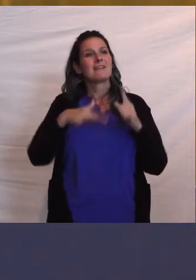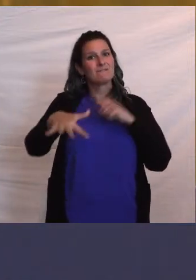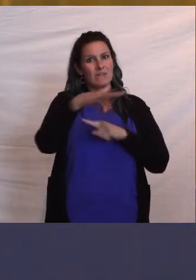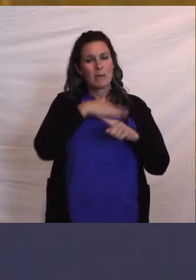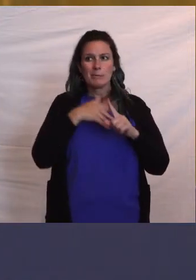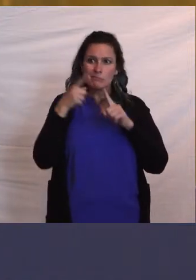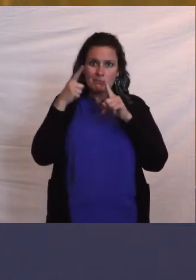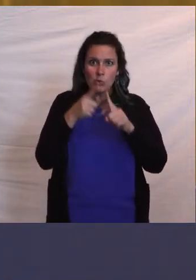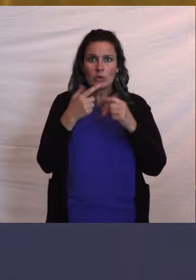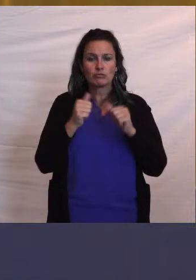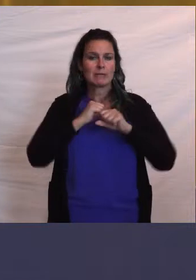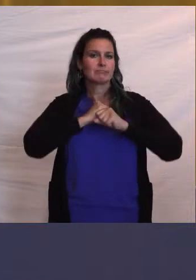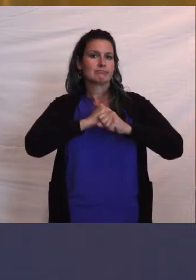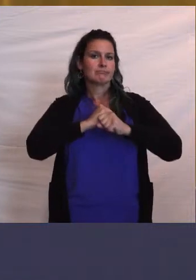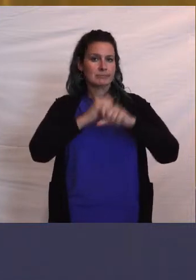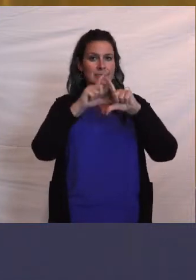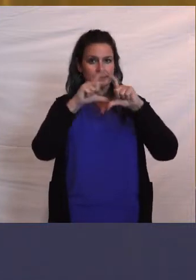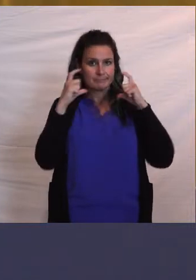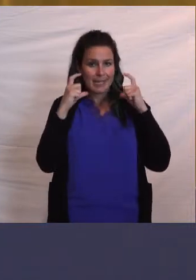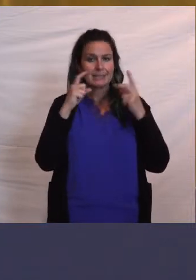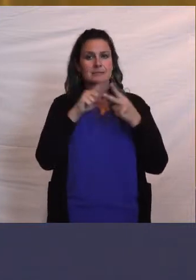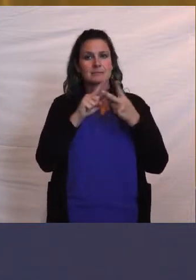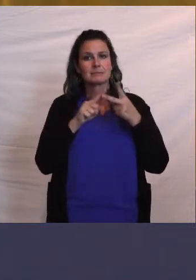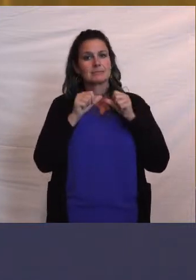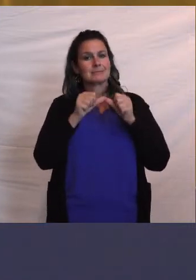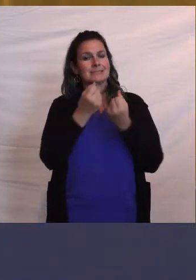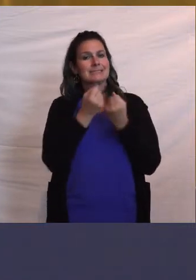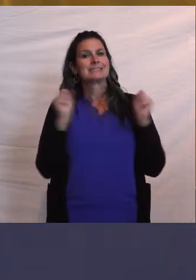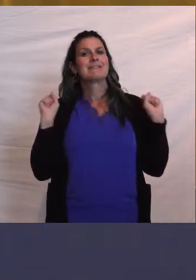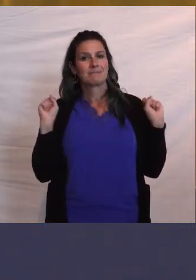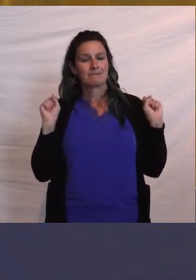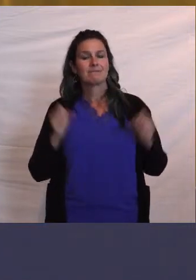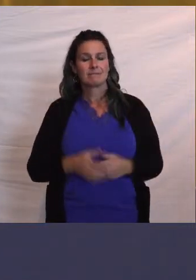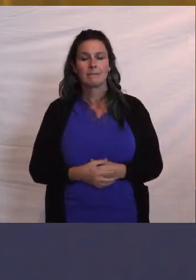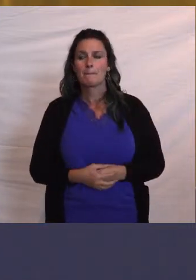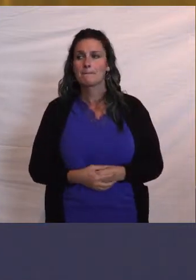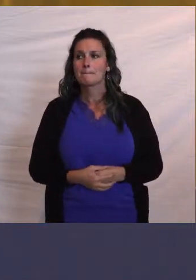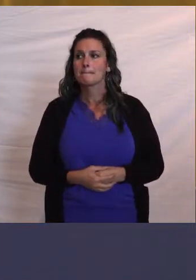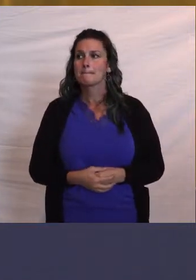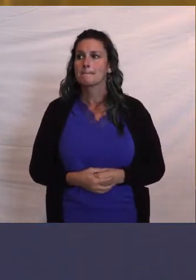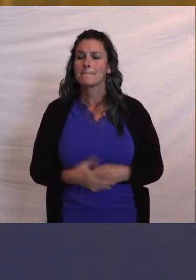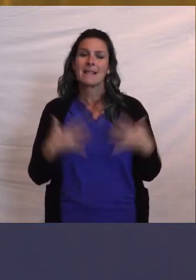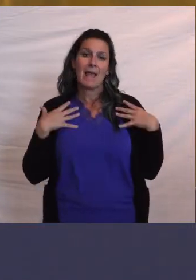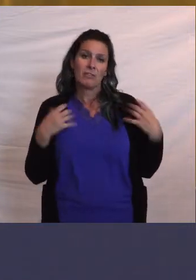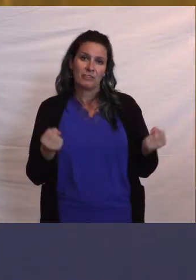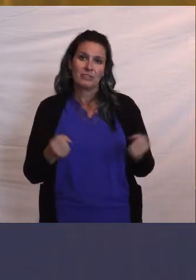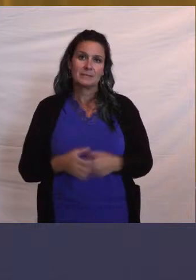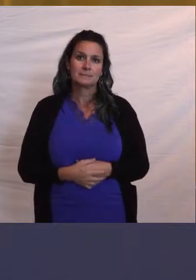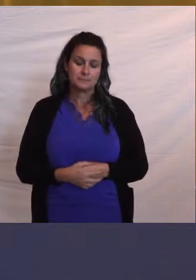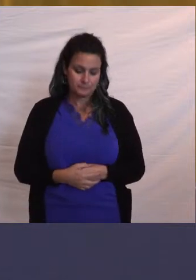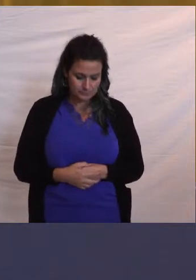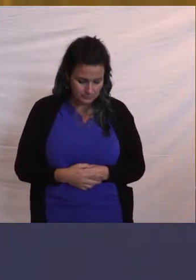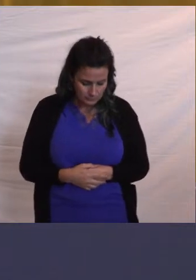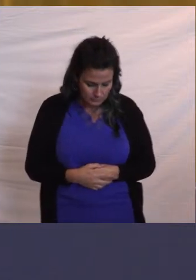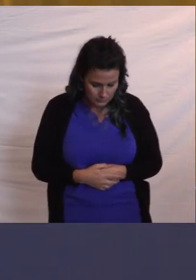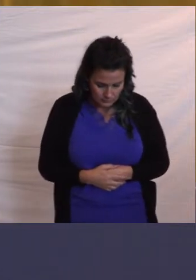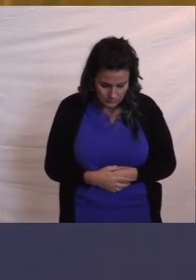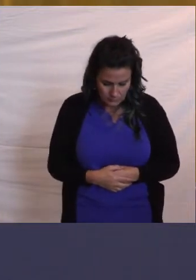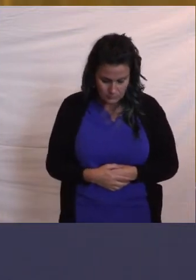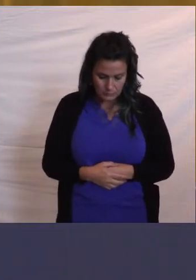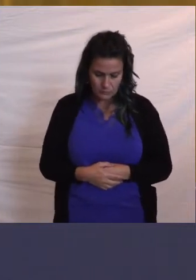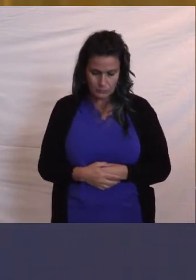that we're trying to get to, which is we keep folks as safe as possible and keep them as healthy as possible. I knew